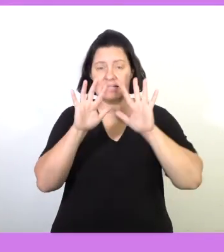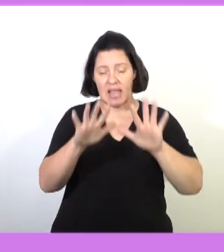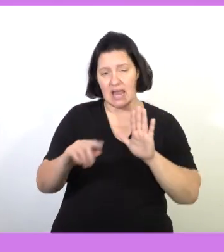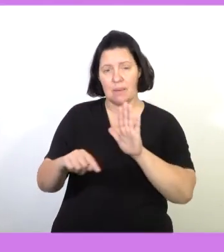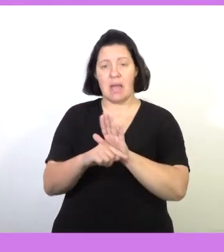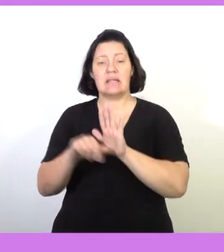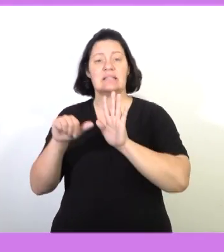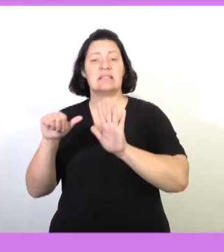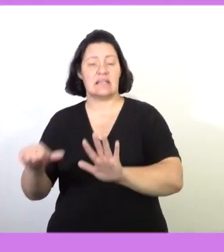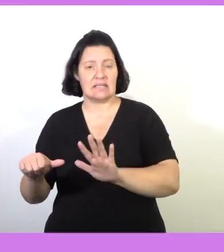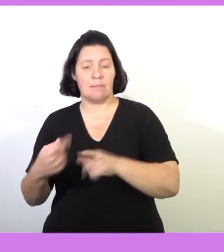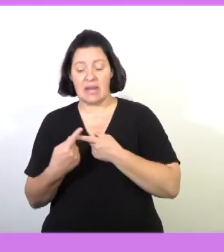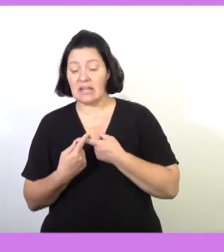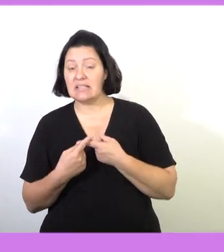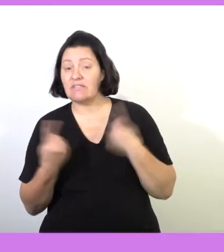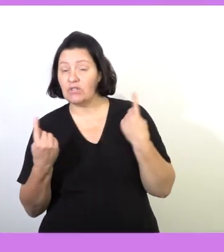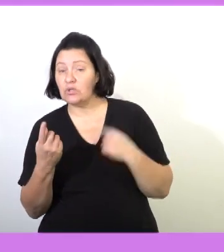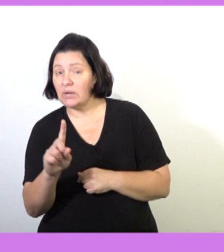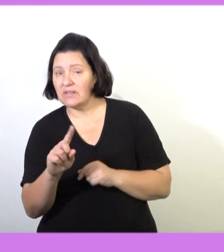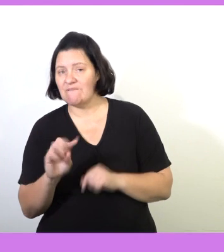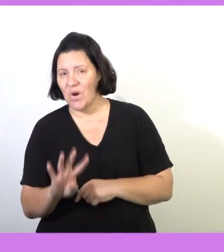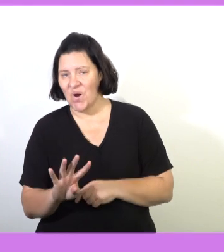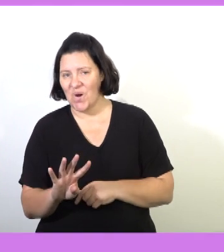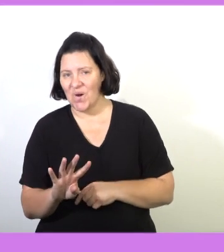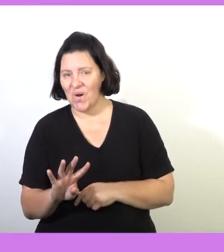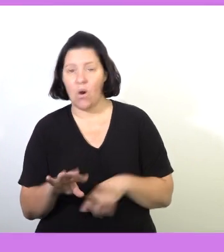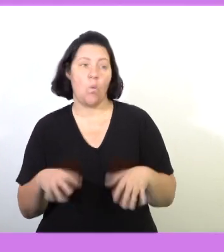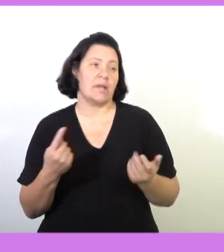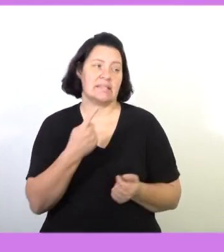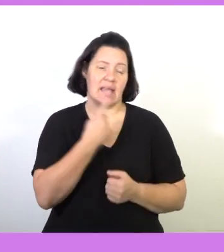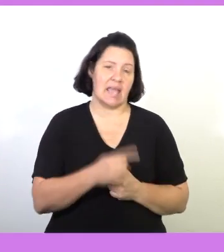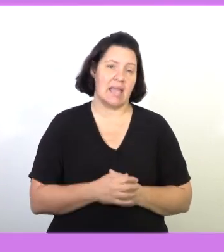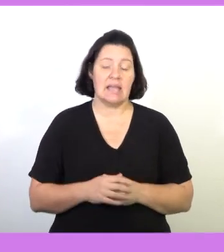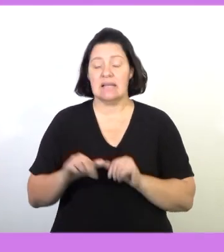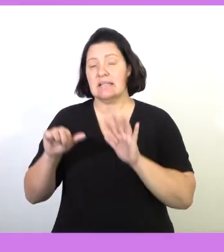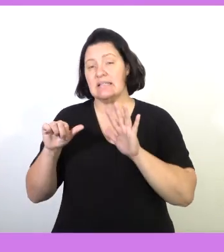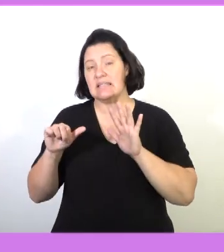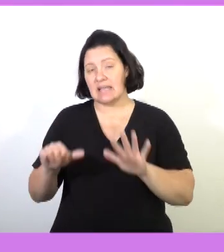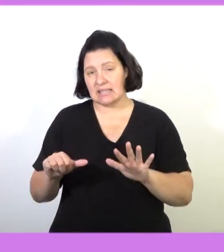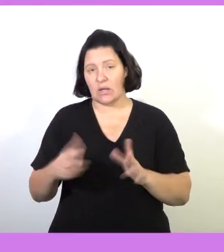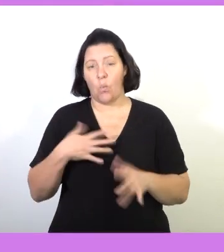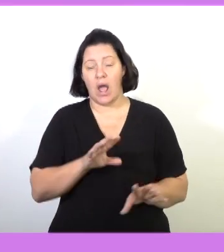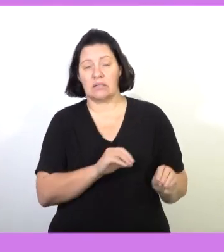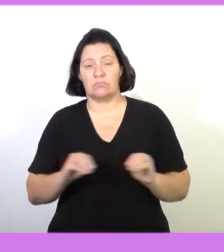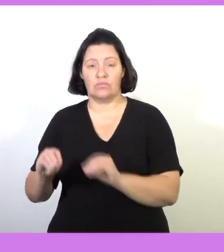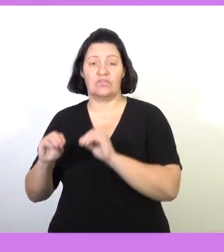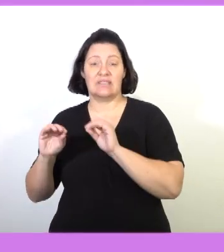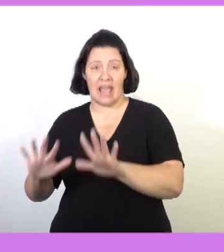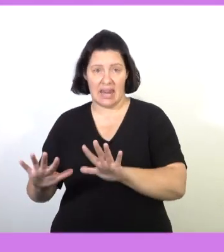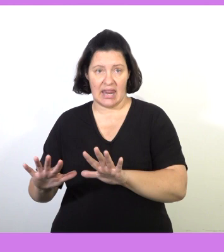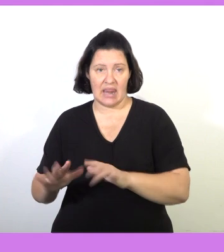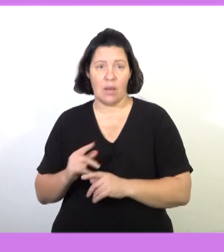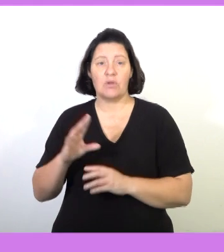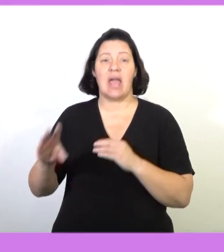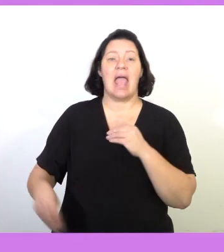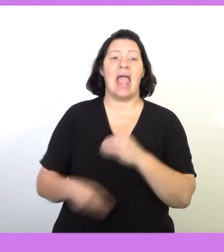10 minus 6, we get a difference of 4. Or if we say 6, we want to move to 10,